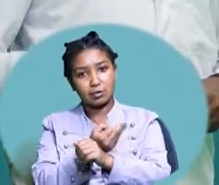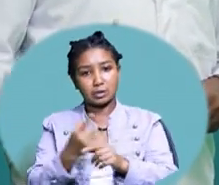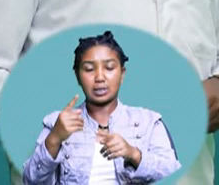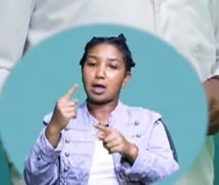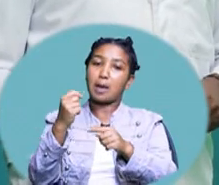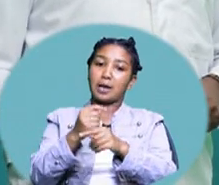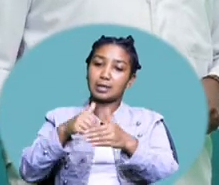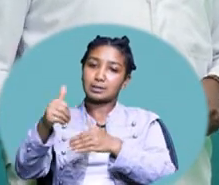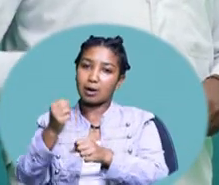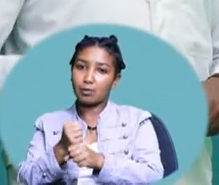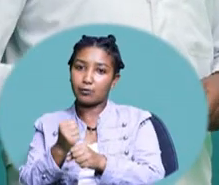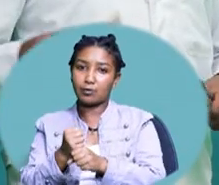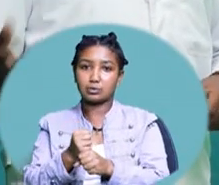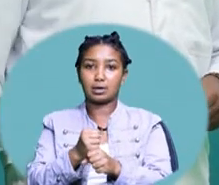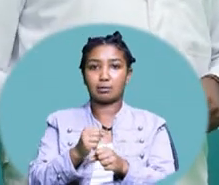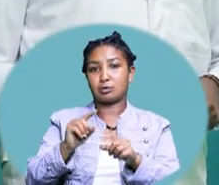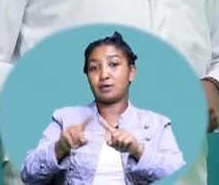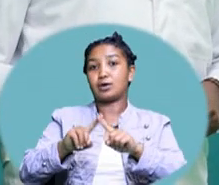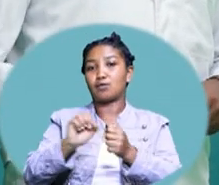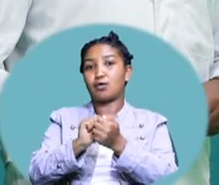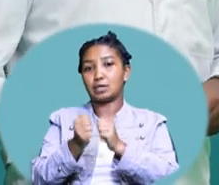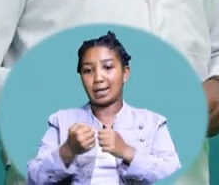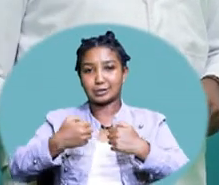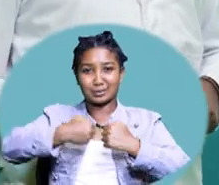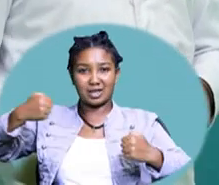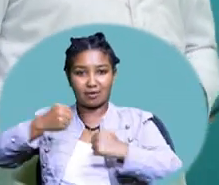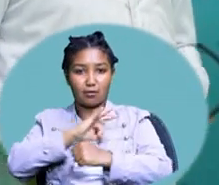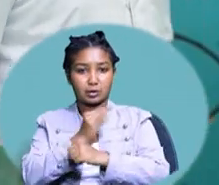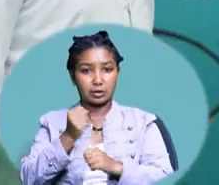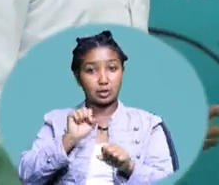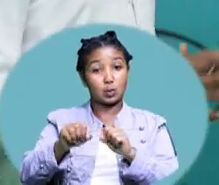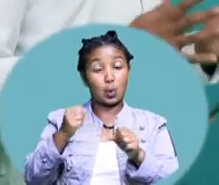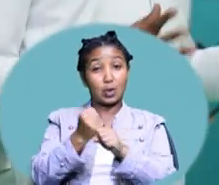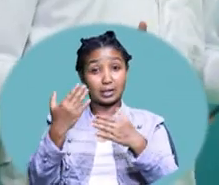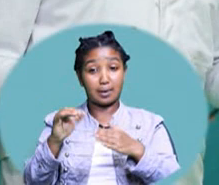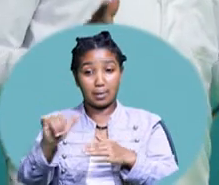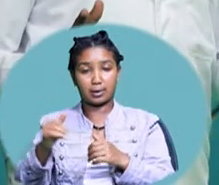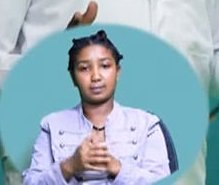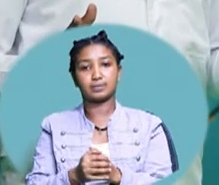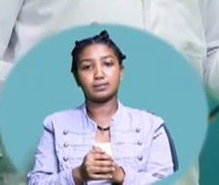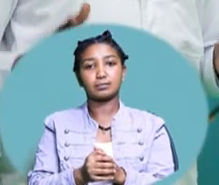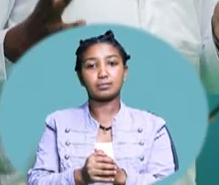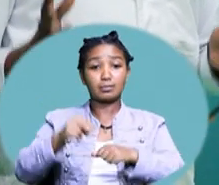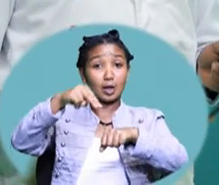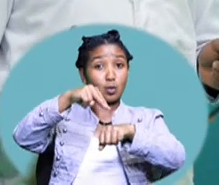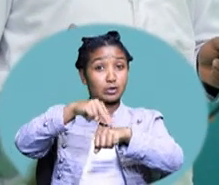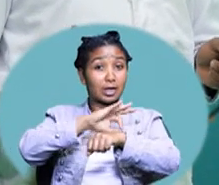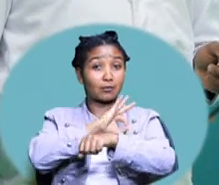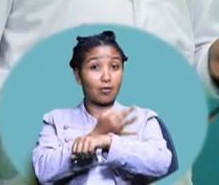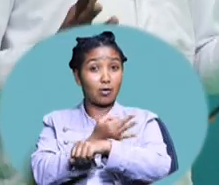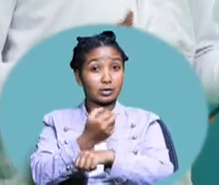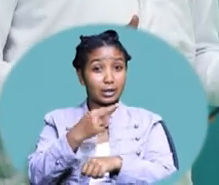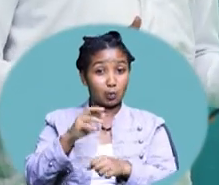force, applied external force, work on a variable force like spring force. Therefore, work done by